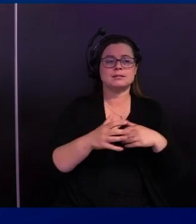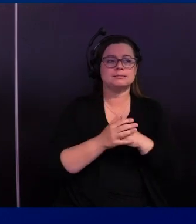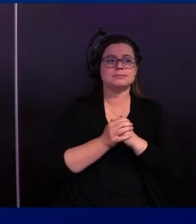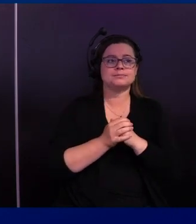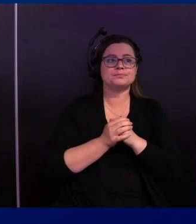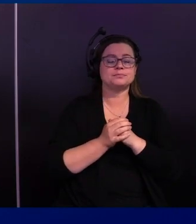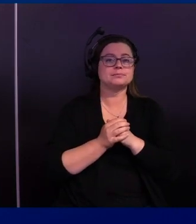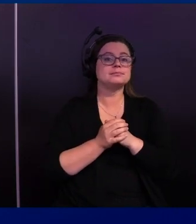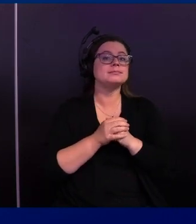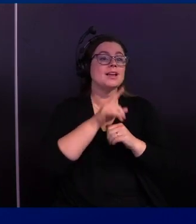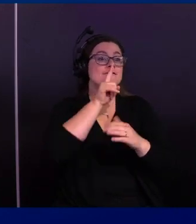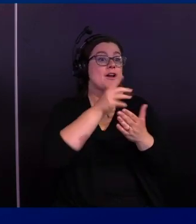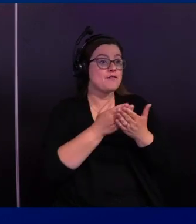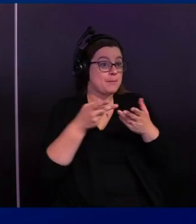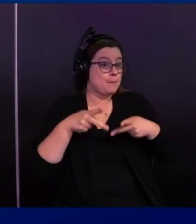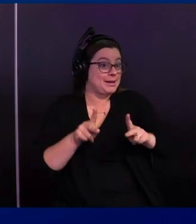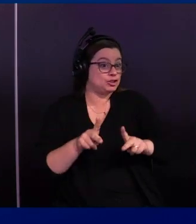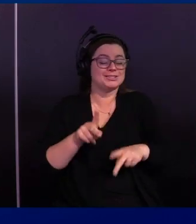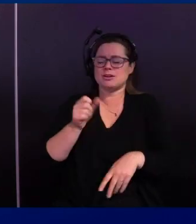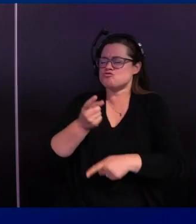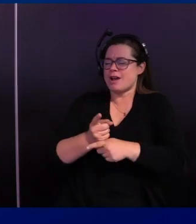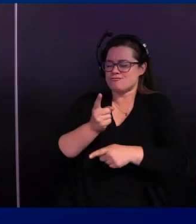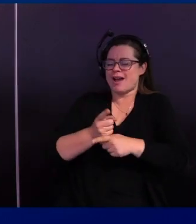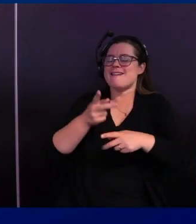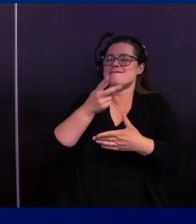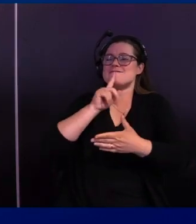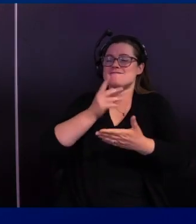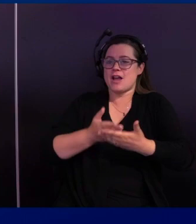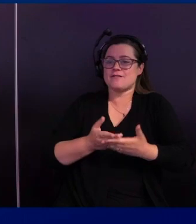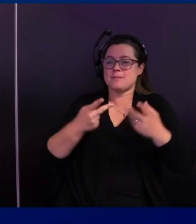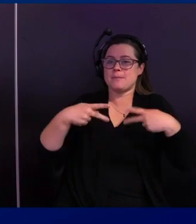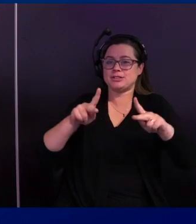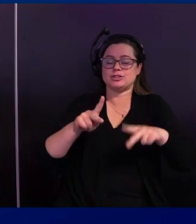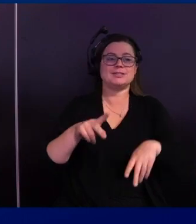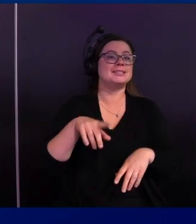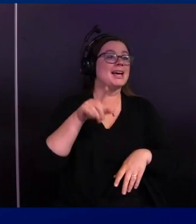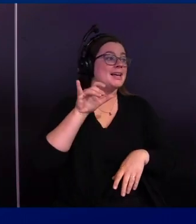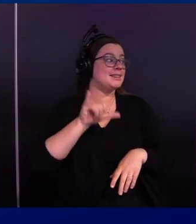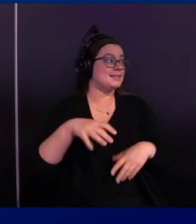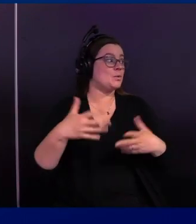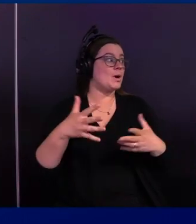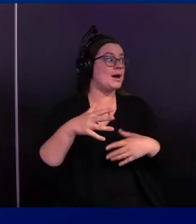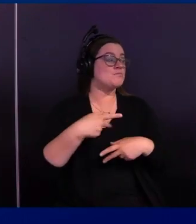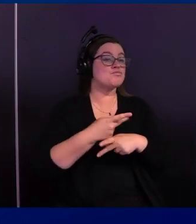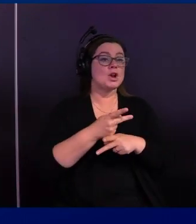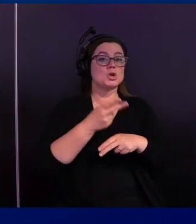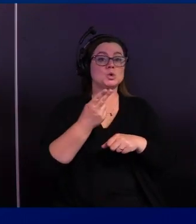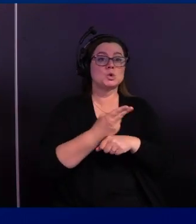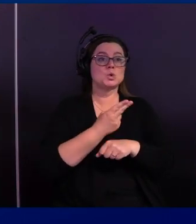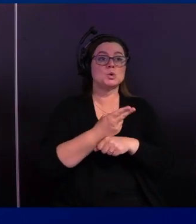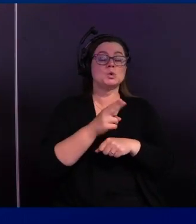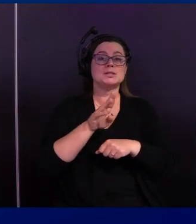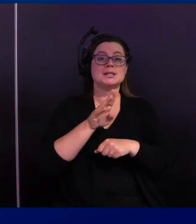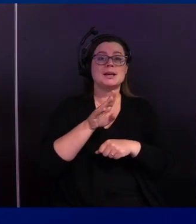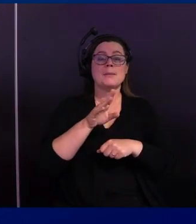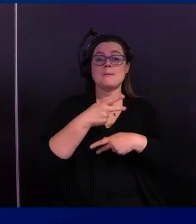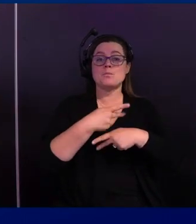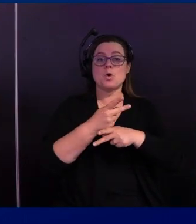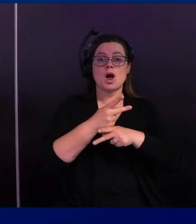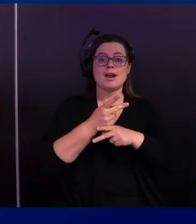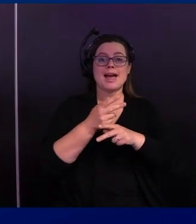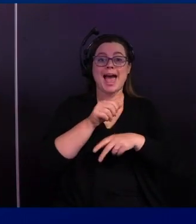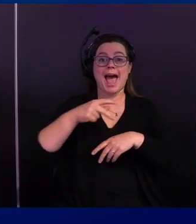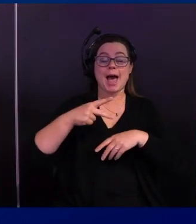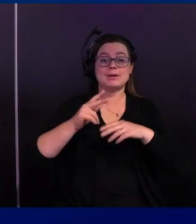verified permissions. Permissions. No. So verified permissions is a product used by application developers to